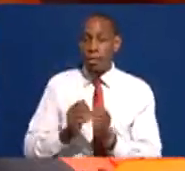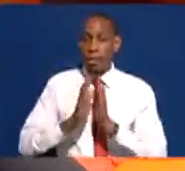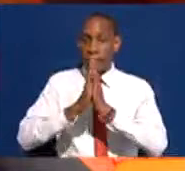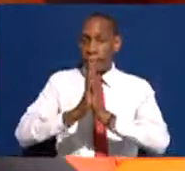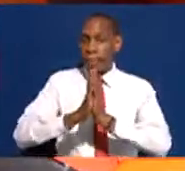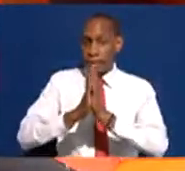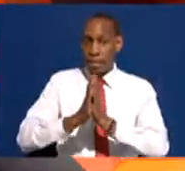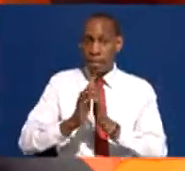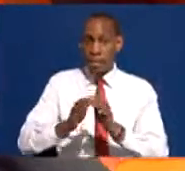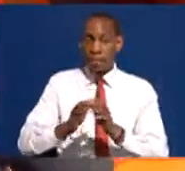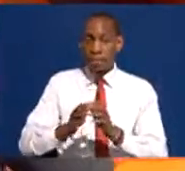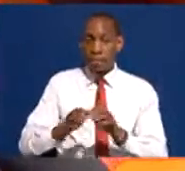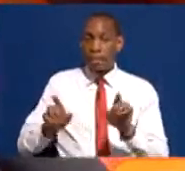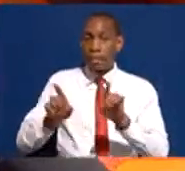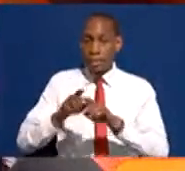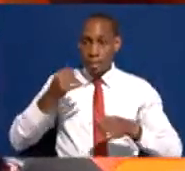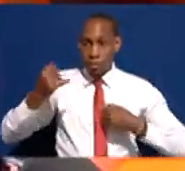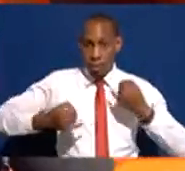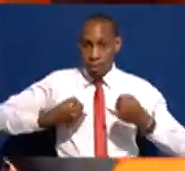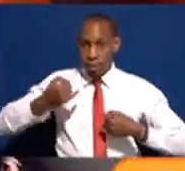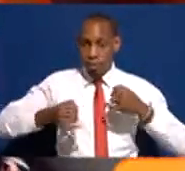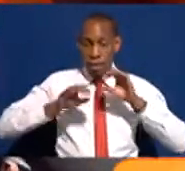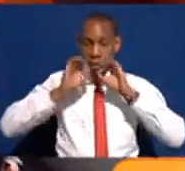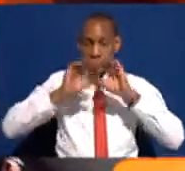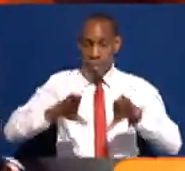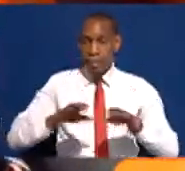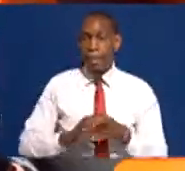ni vile tulifurahia hii baraka,